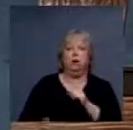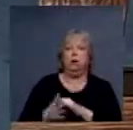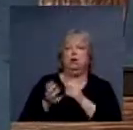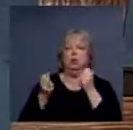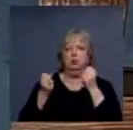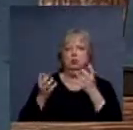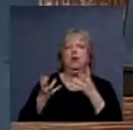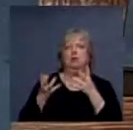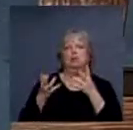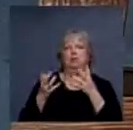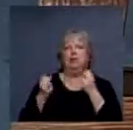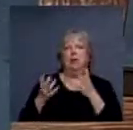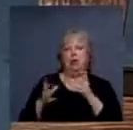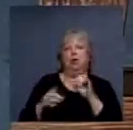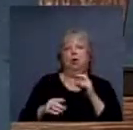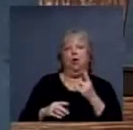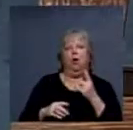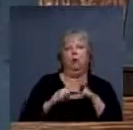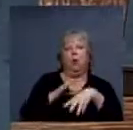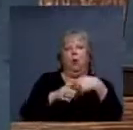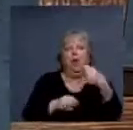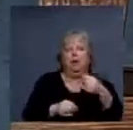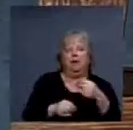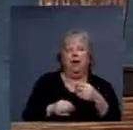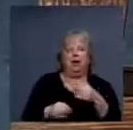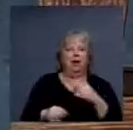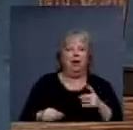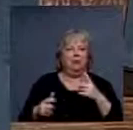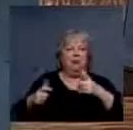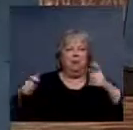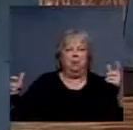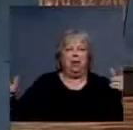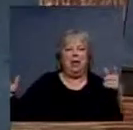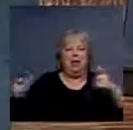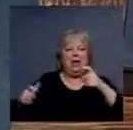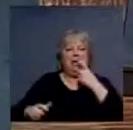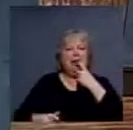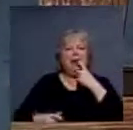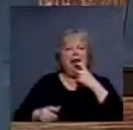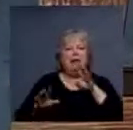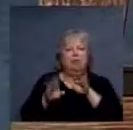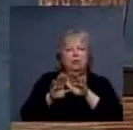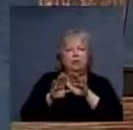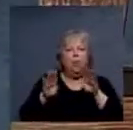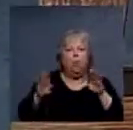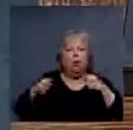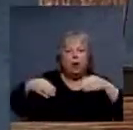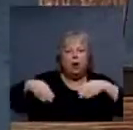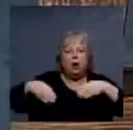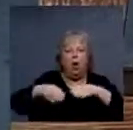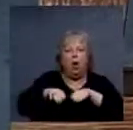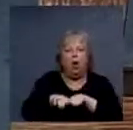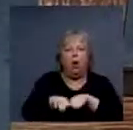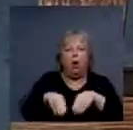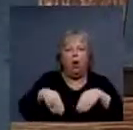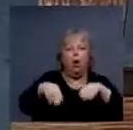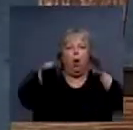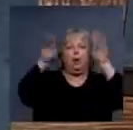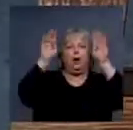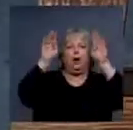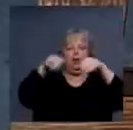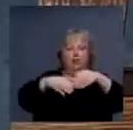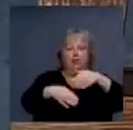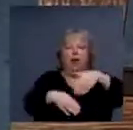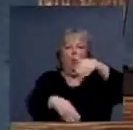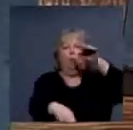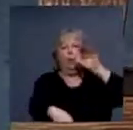lot of dogs being let out. And these are big glass doors that open up. I've lived there, I've owned this house 23